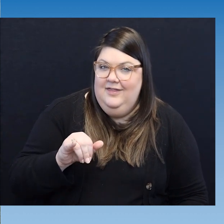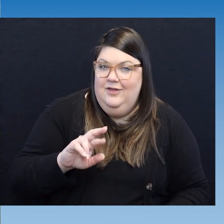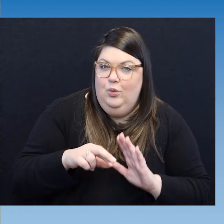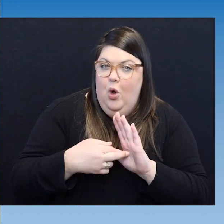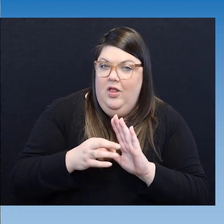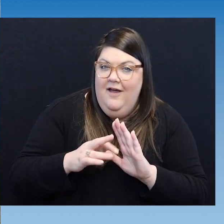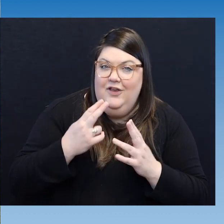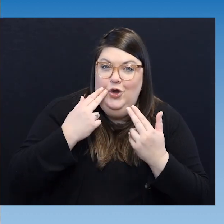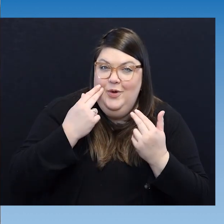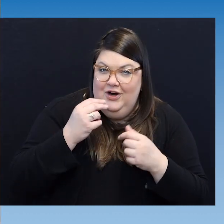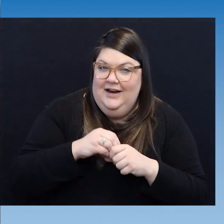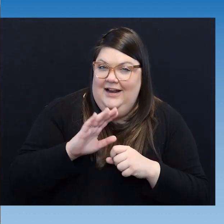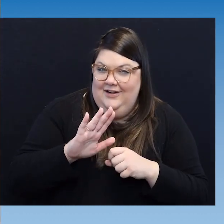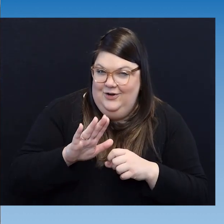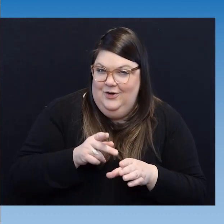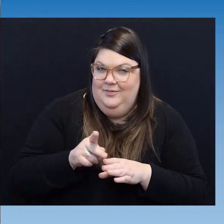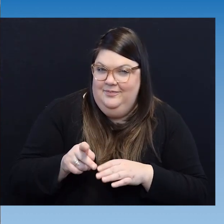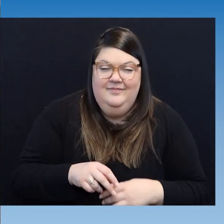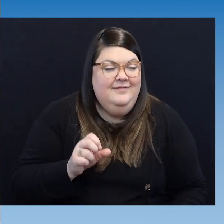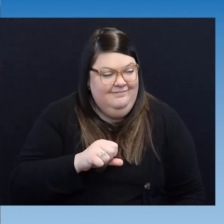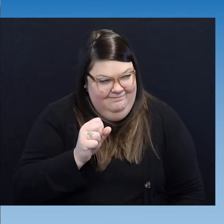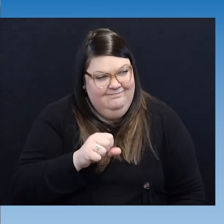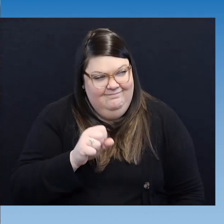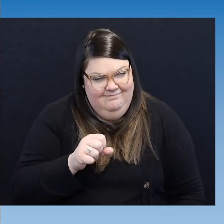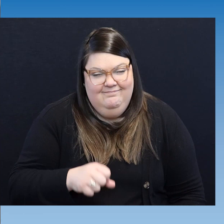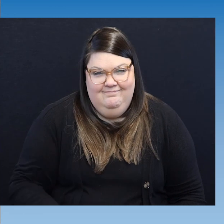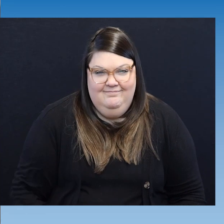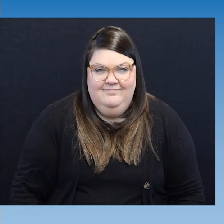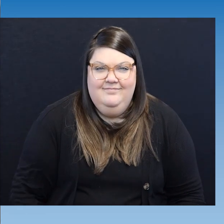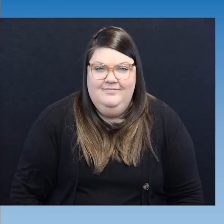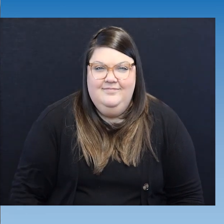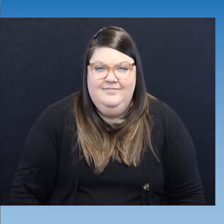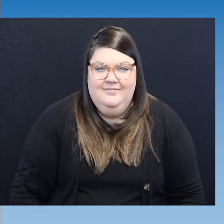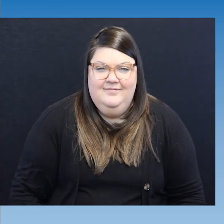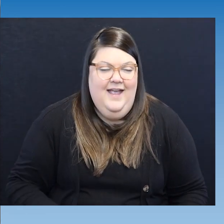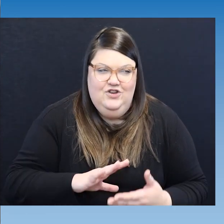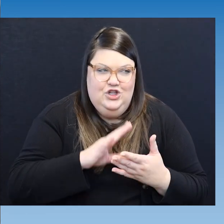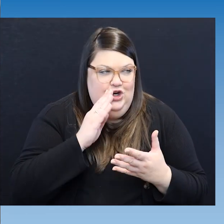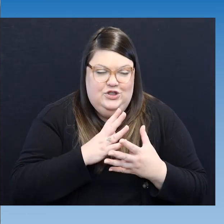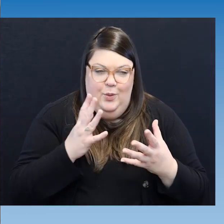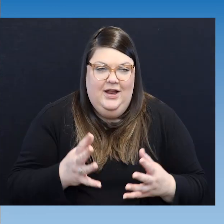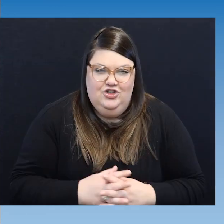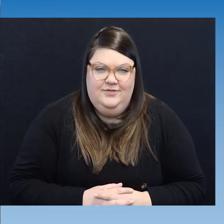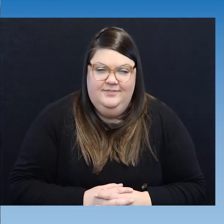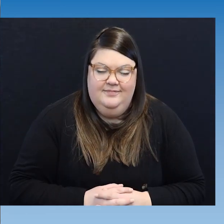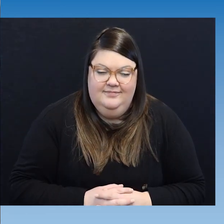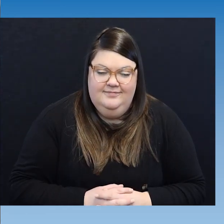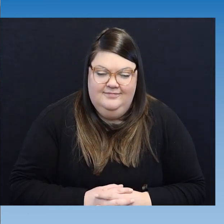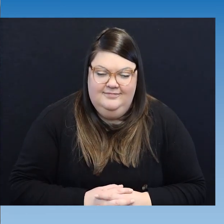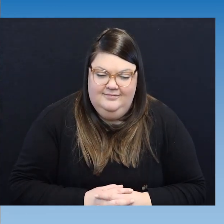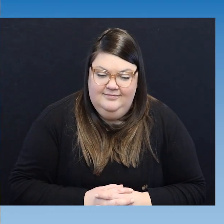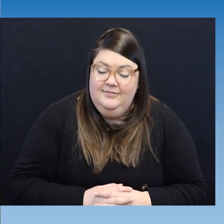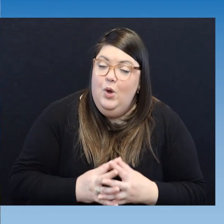of humor. Yeah. I've just learned so much.